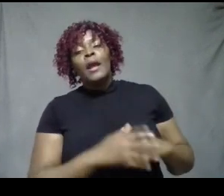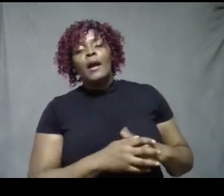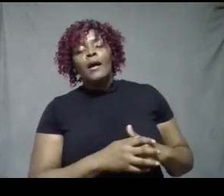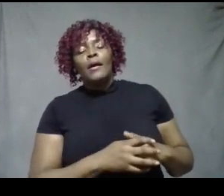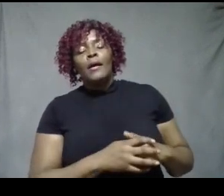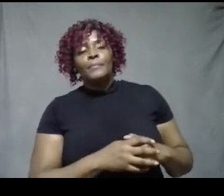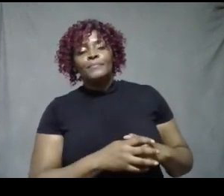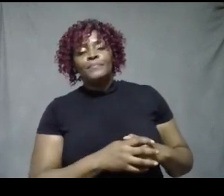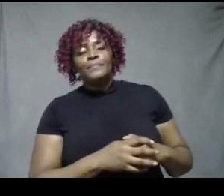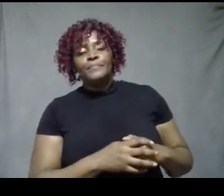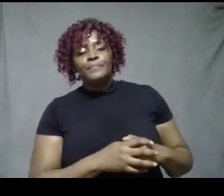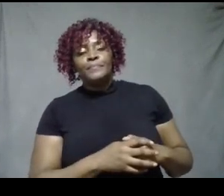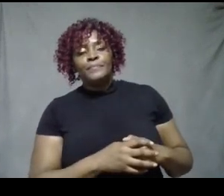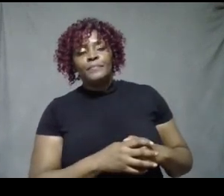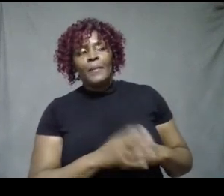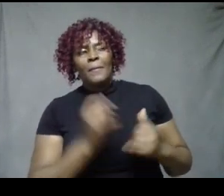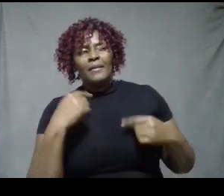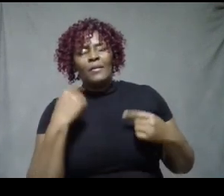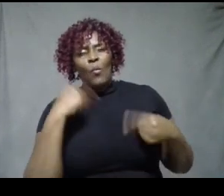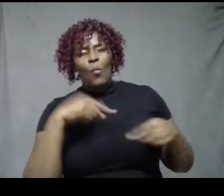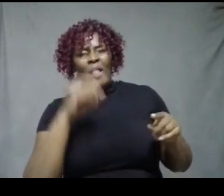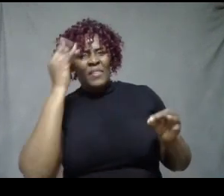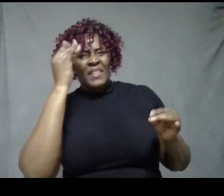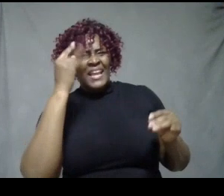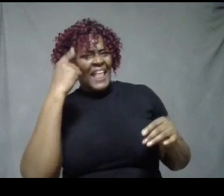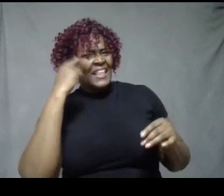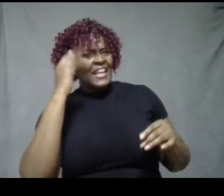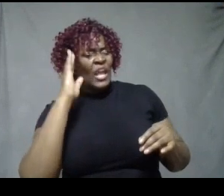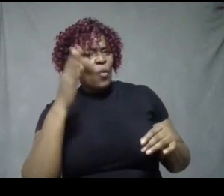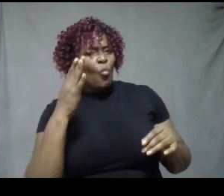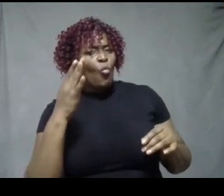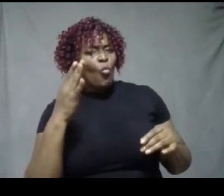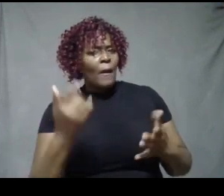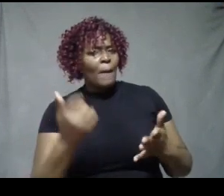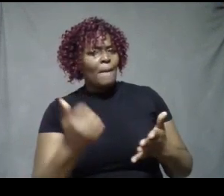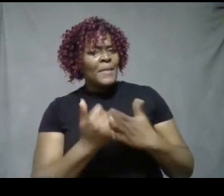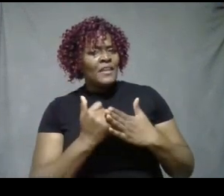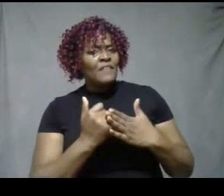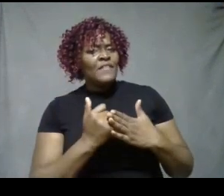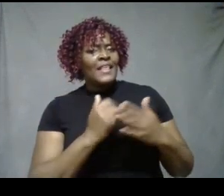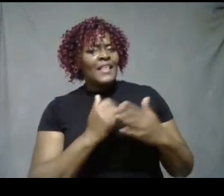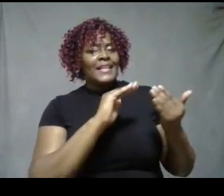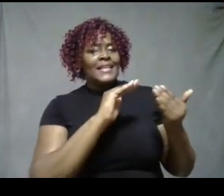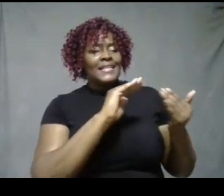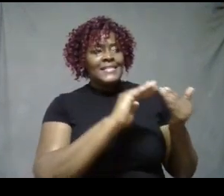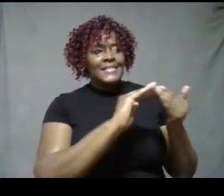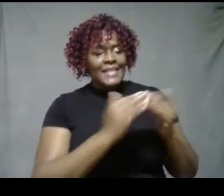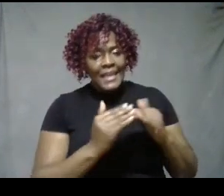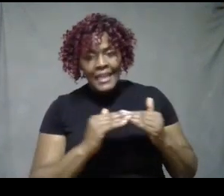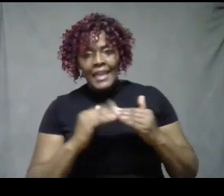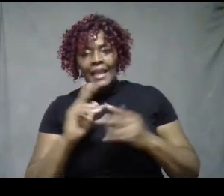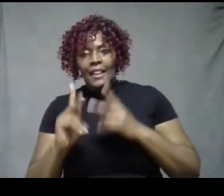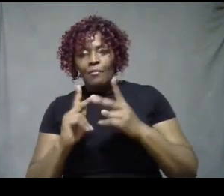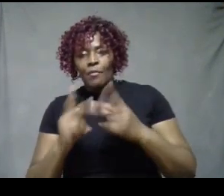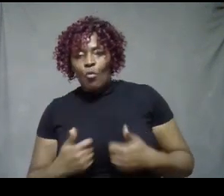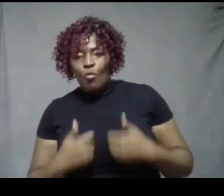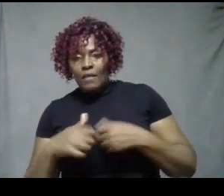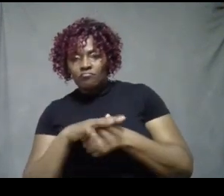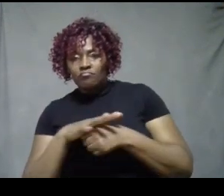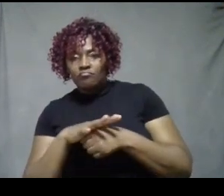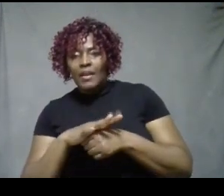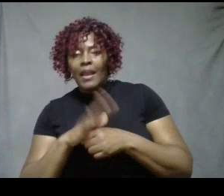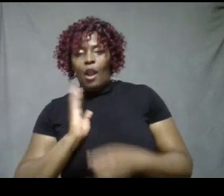about this, I think it would be a benefit to the city, to the residents, and to the board to look at the site plan